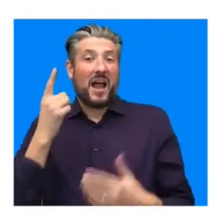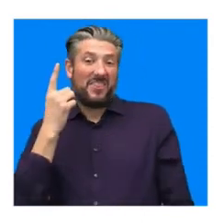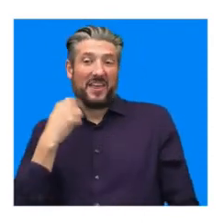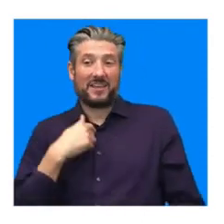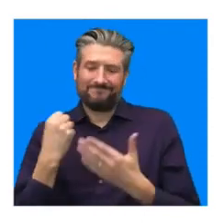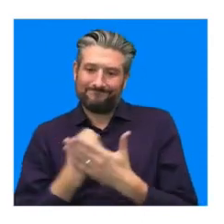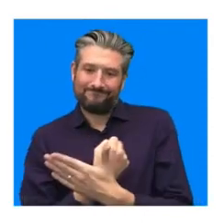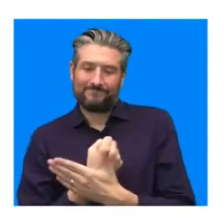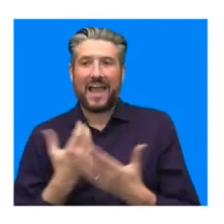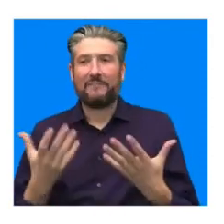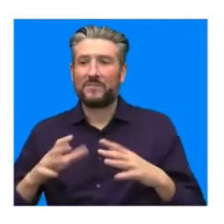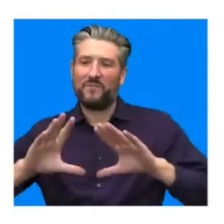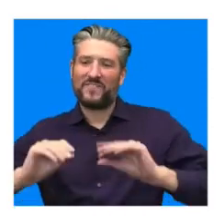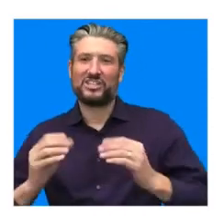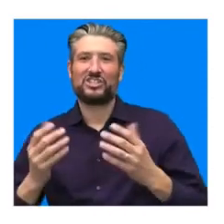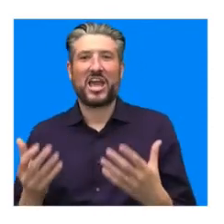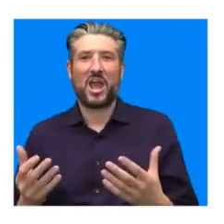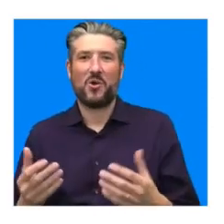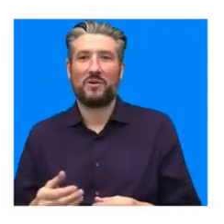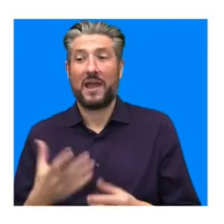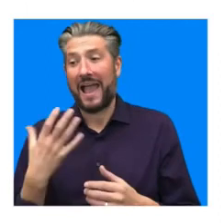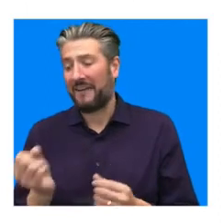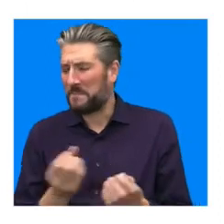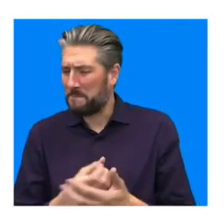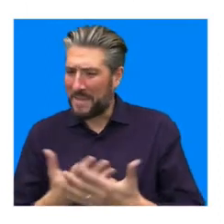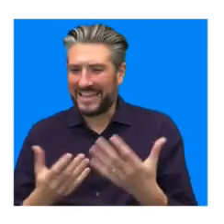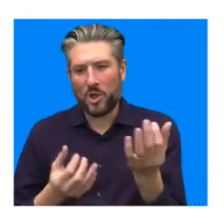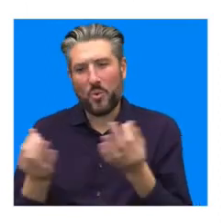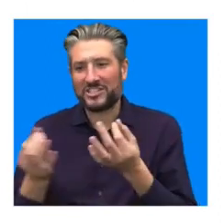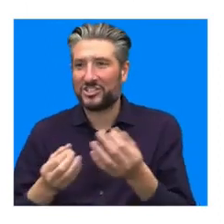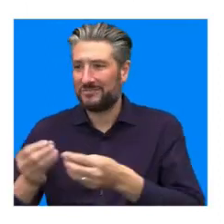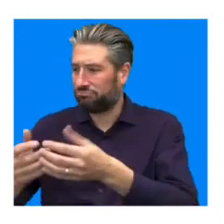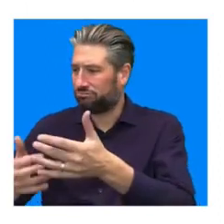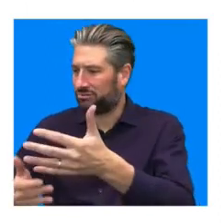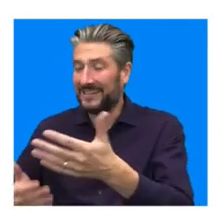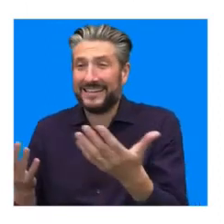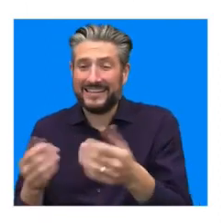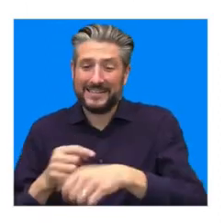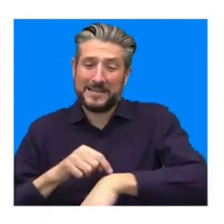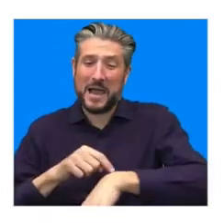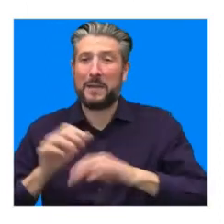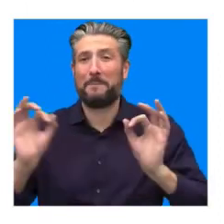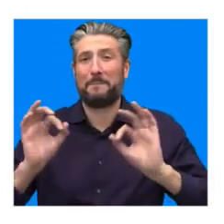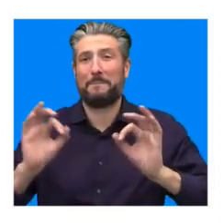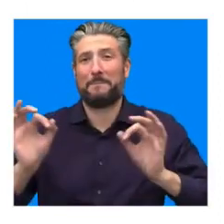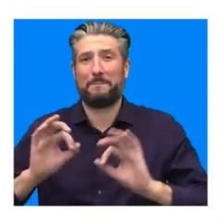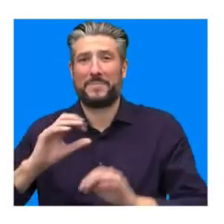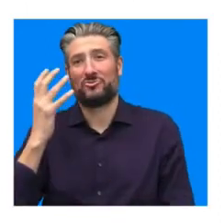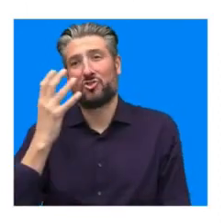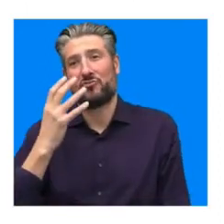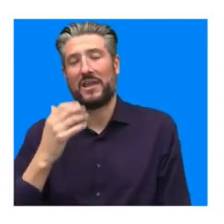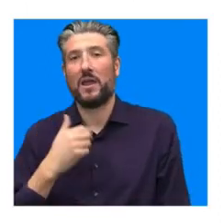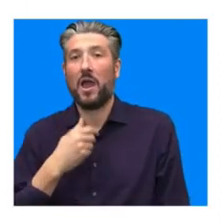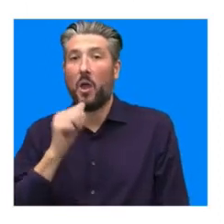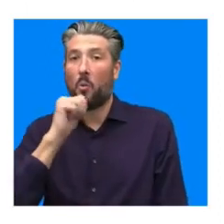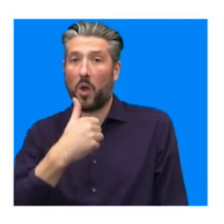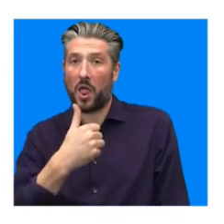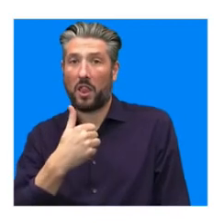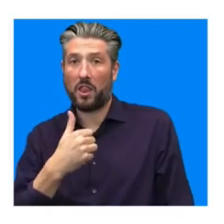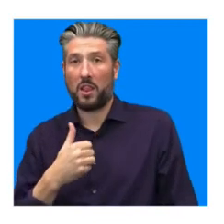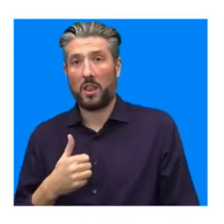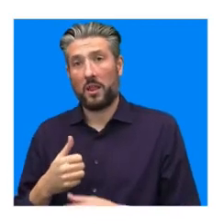to end the discussion. We've got a lot of questions, but there is no time. I will take the questions away and try and come back to maybe Mark